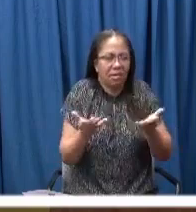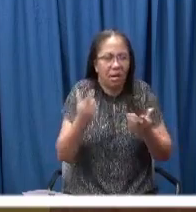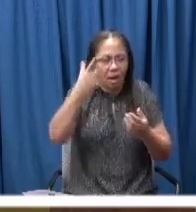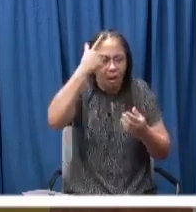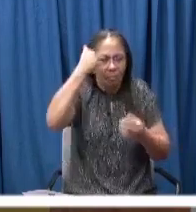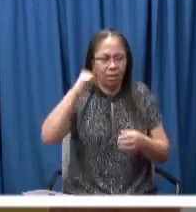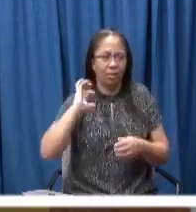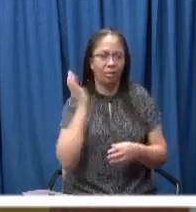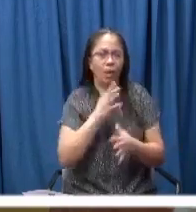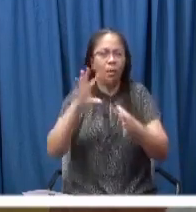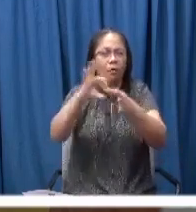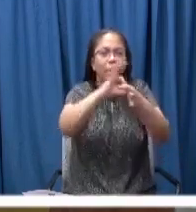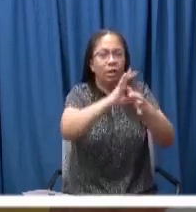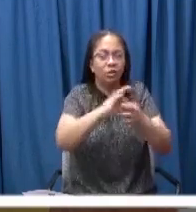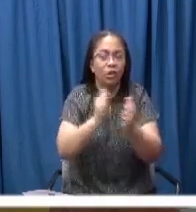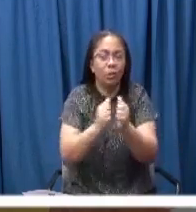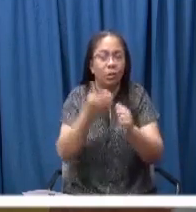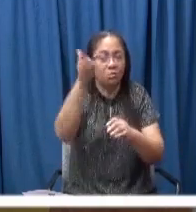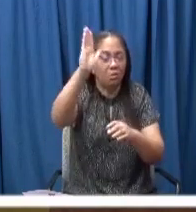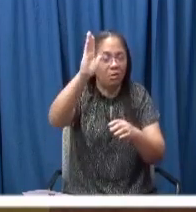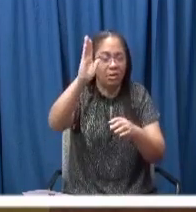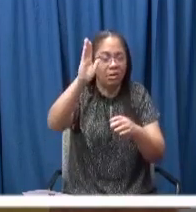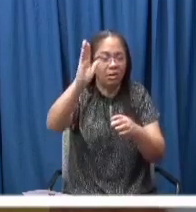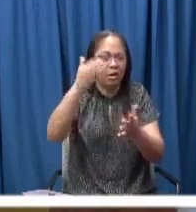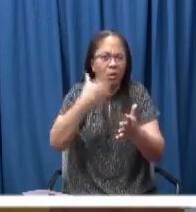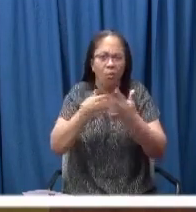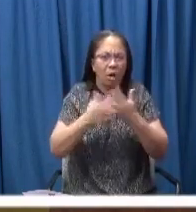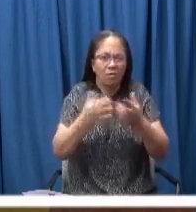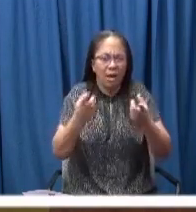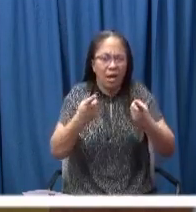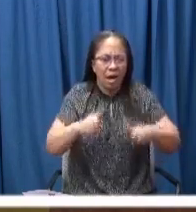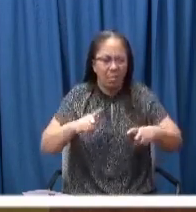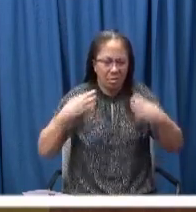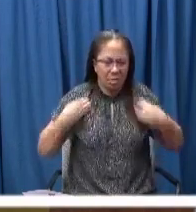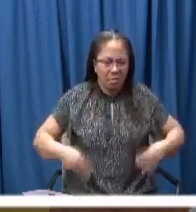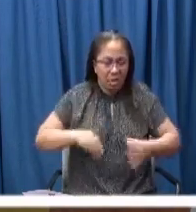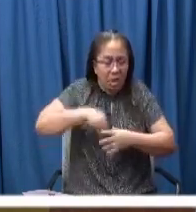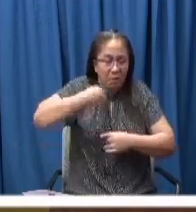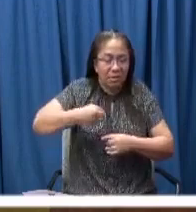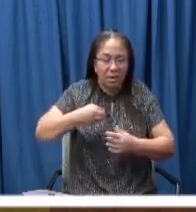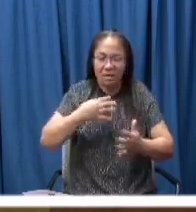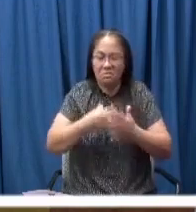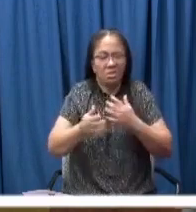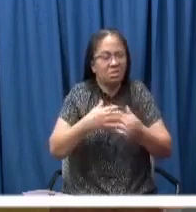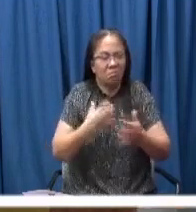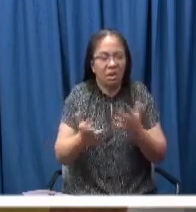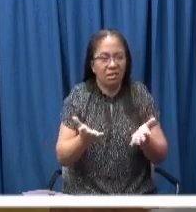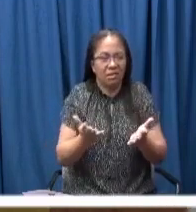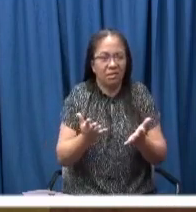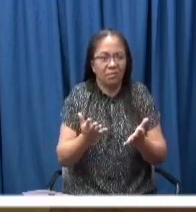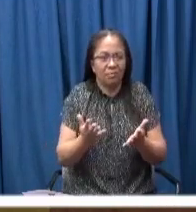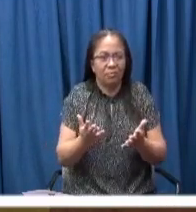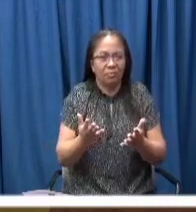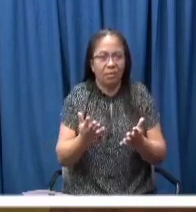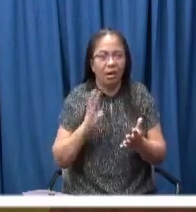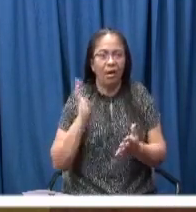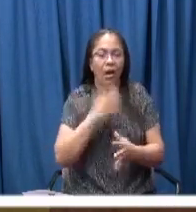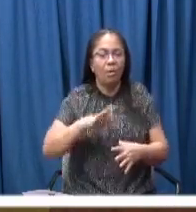relationship with him that we know that whatever happens externally, that he is our good shepherd. And when those two